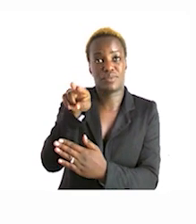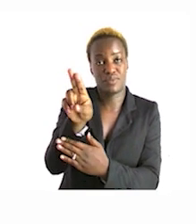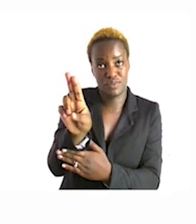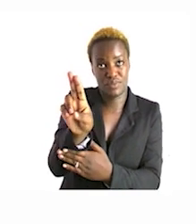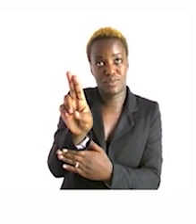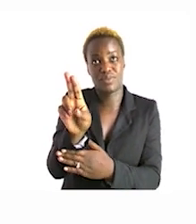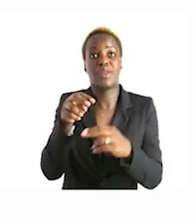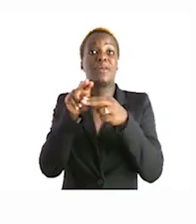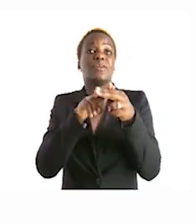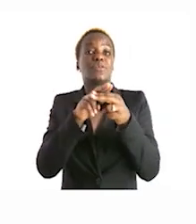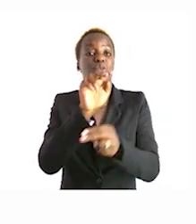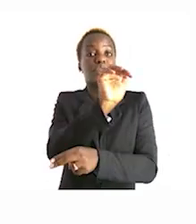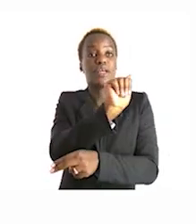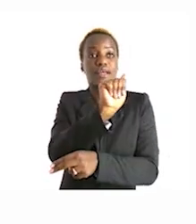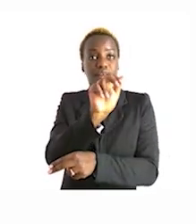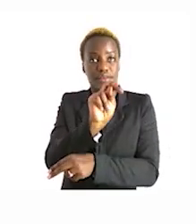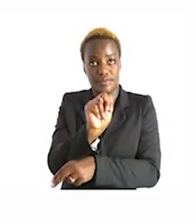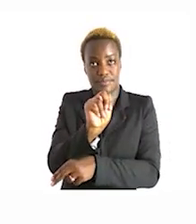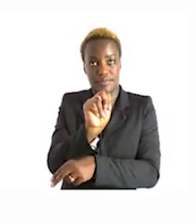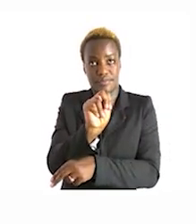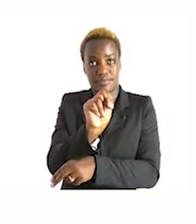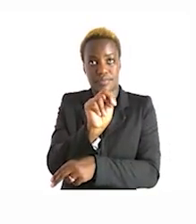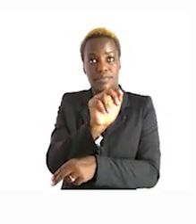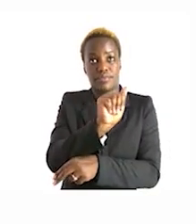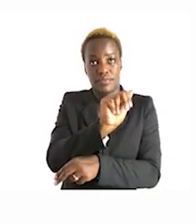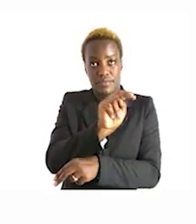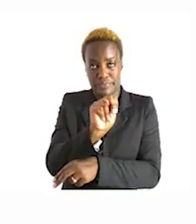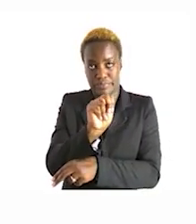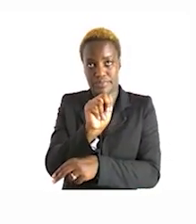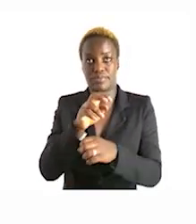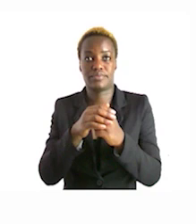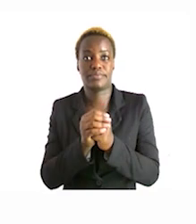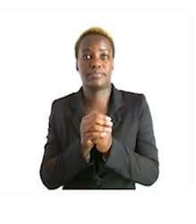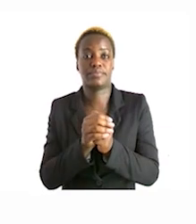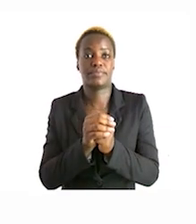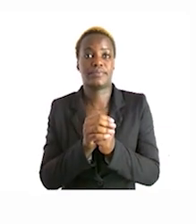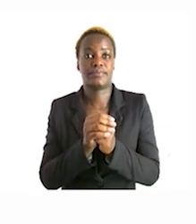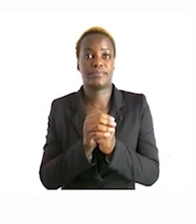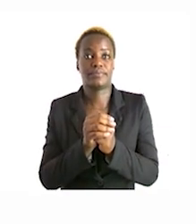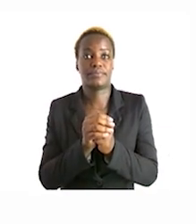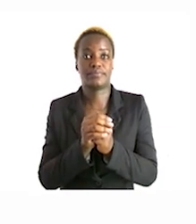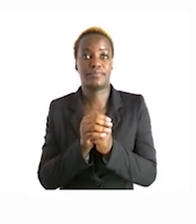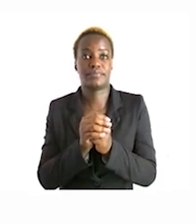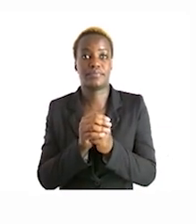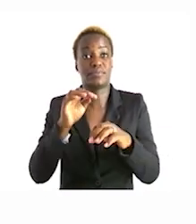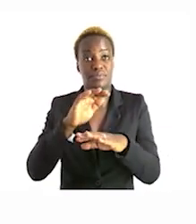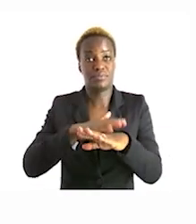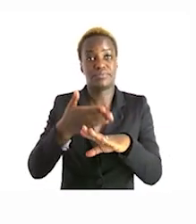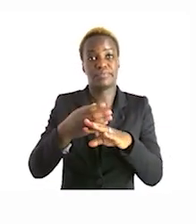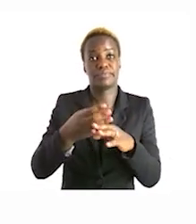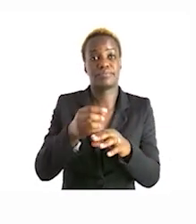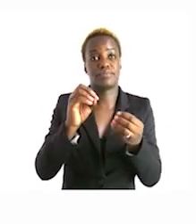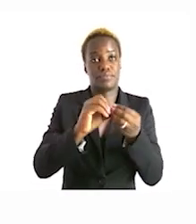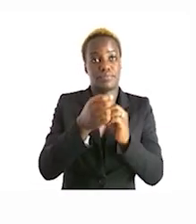and the U, we use the word N before we can actually pronounce those words. Let's quickly look at number 1.